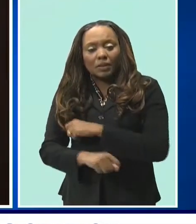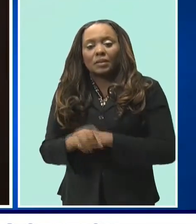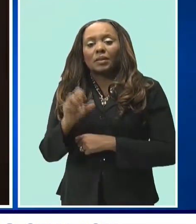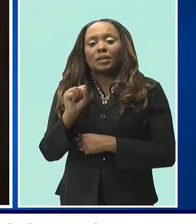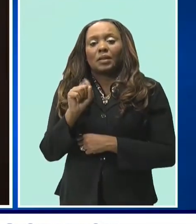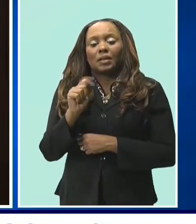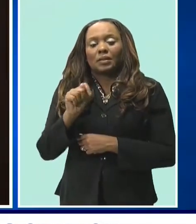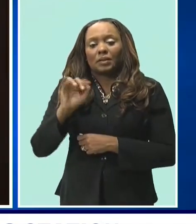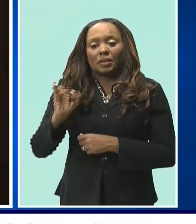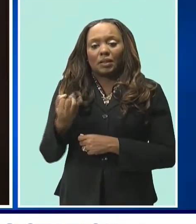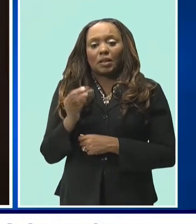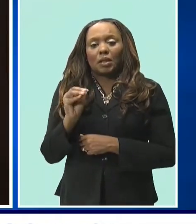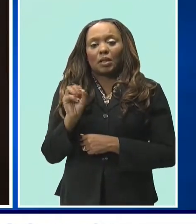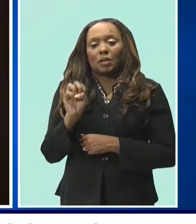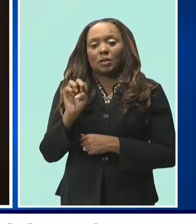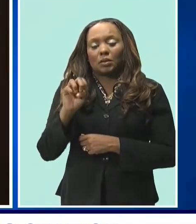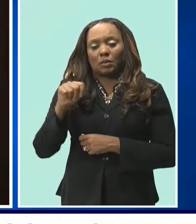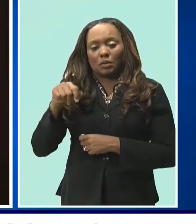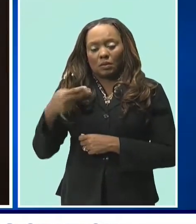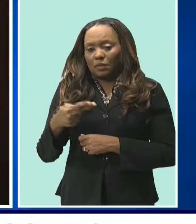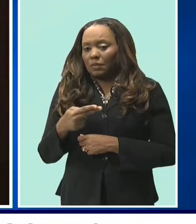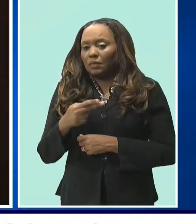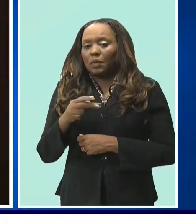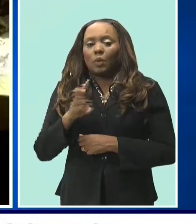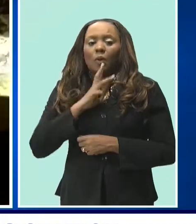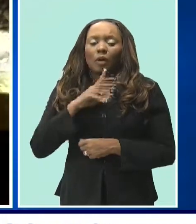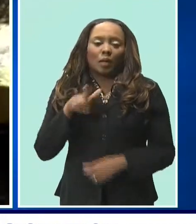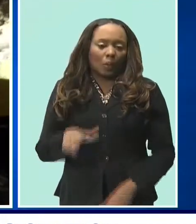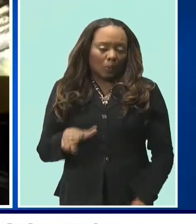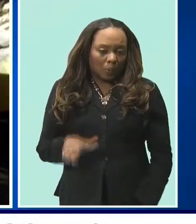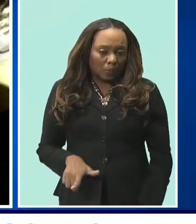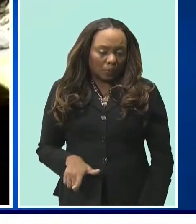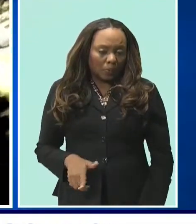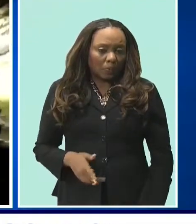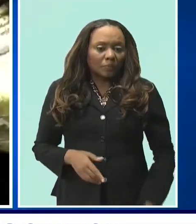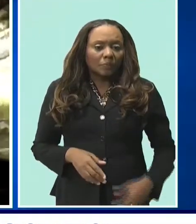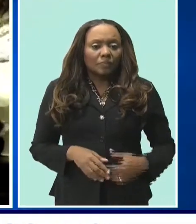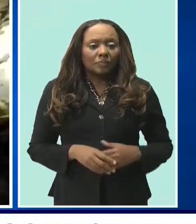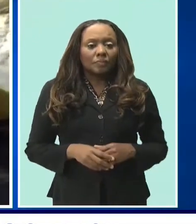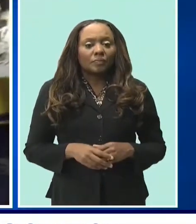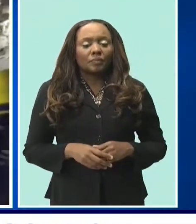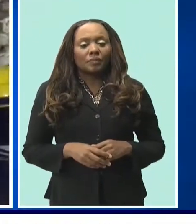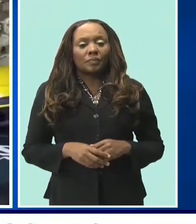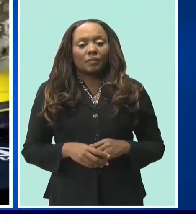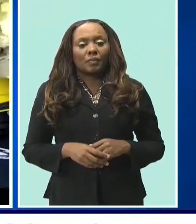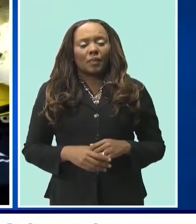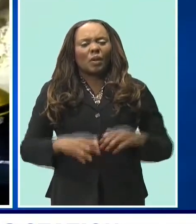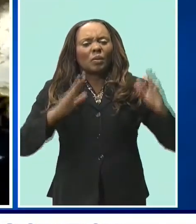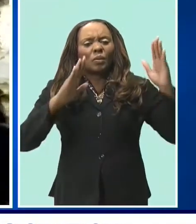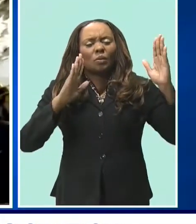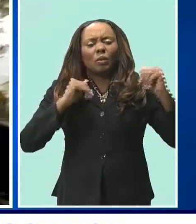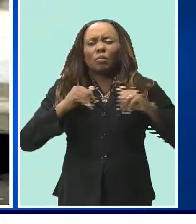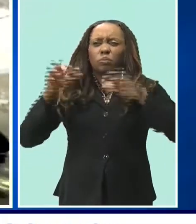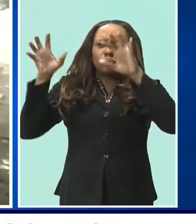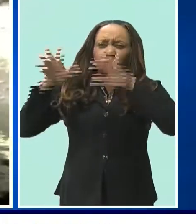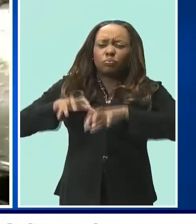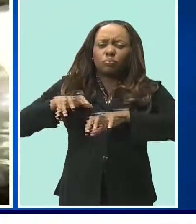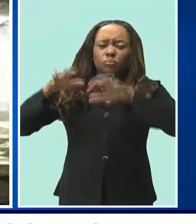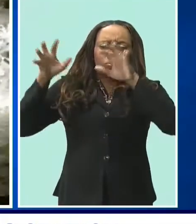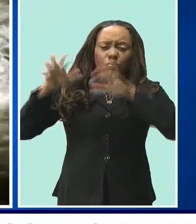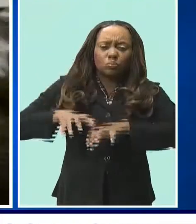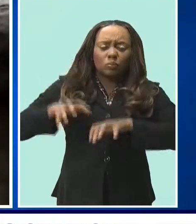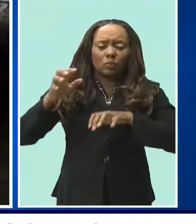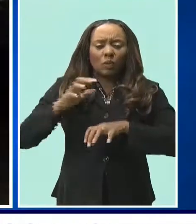saved by Castle Grant Reservoir, will also be impacted. Dr. Mwanza says while they are hoping for an increase in rainfall,